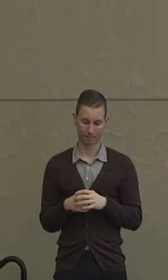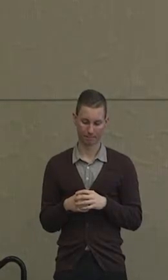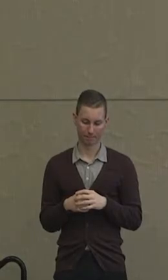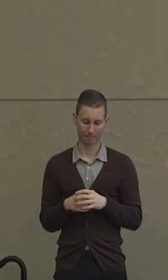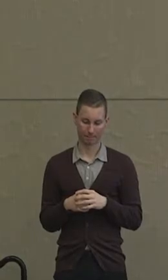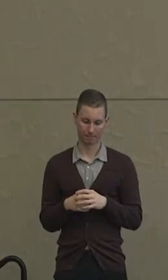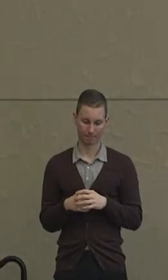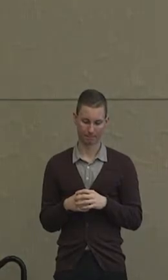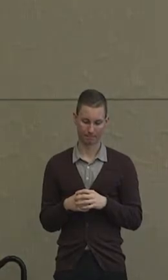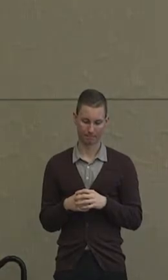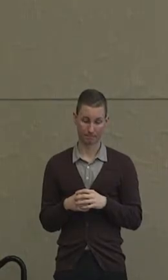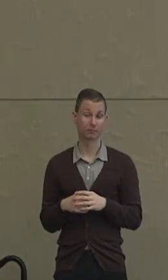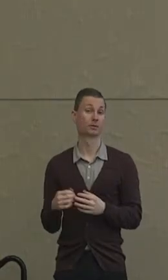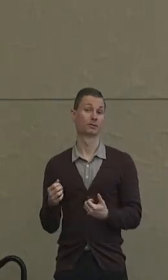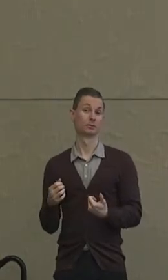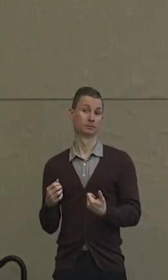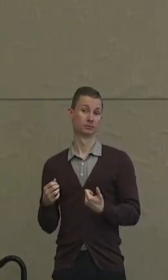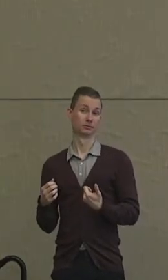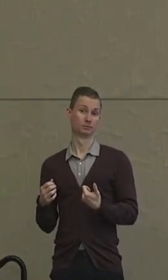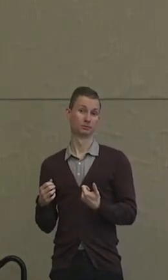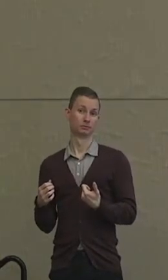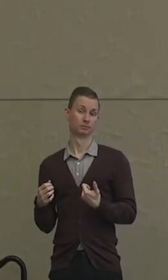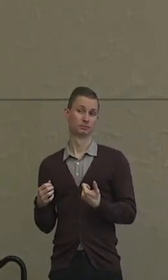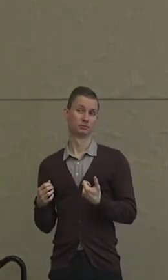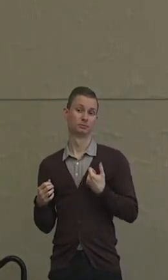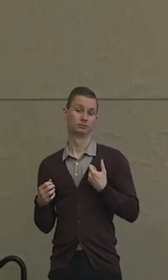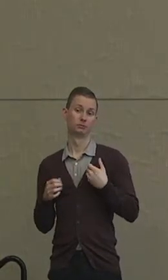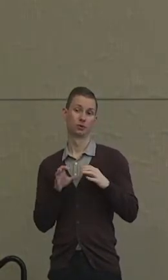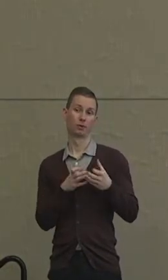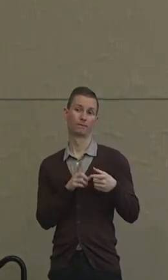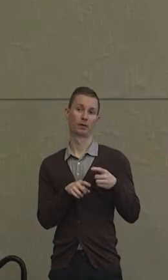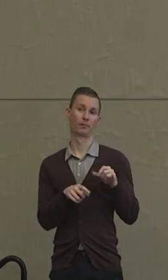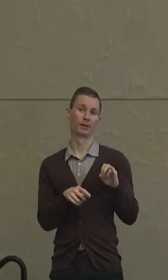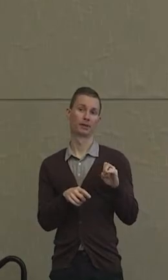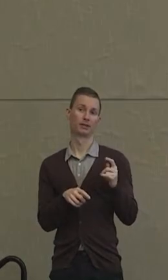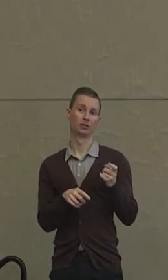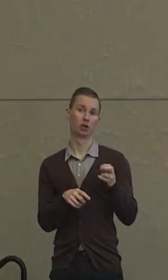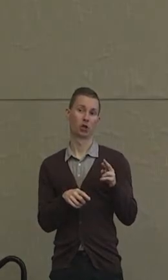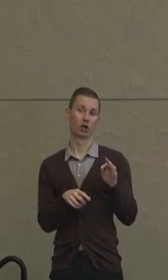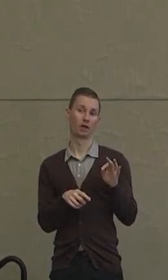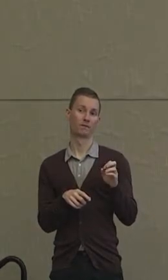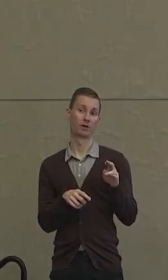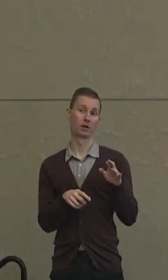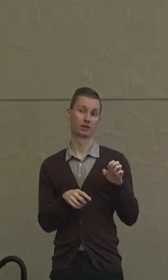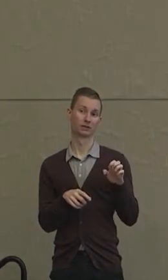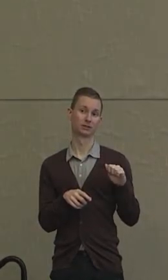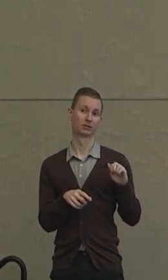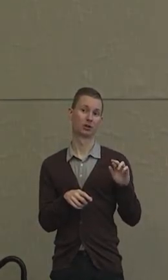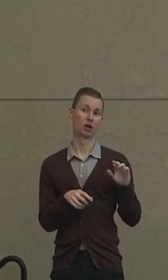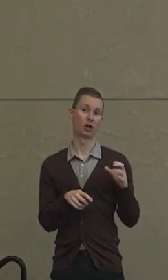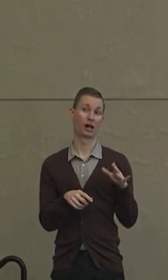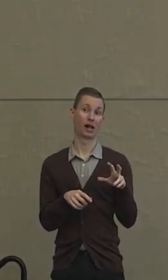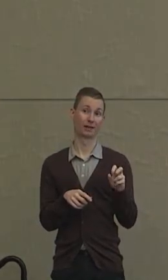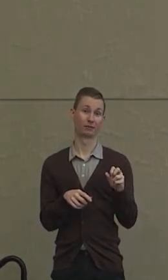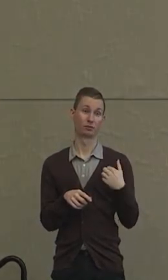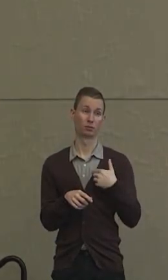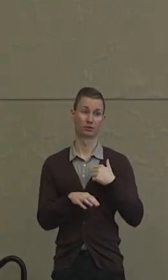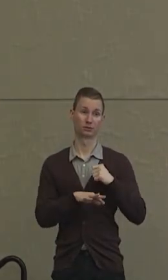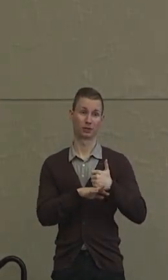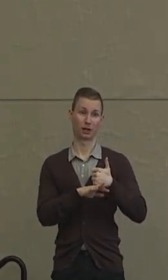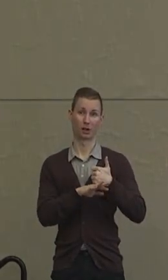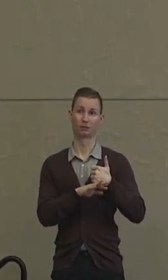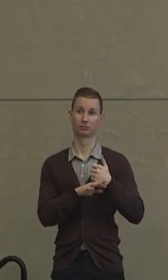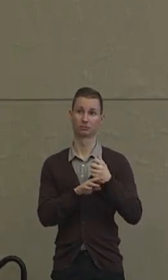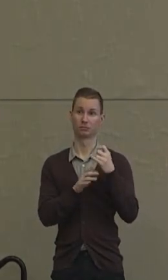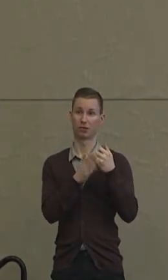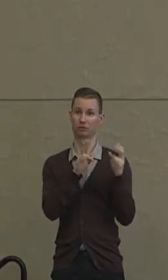we just, myself and a group from Interference Archives in New York, just finished installing an exhibition here, which